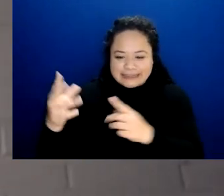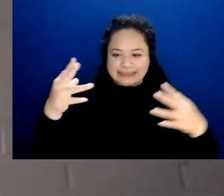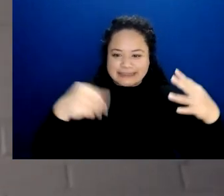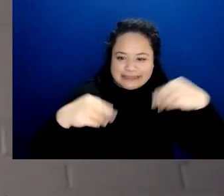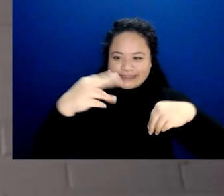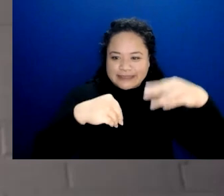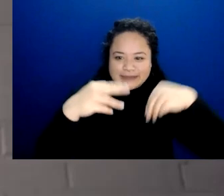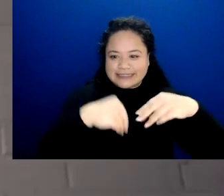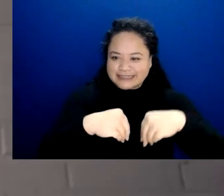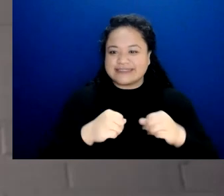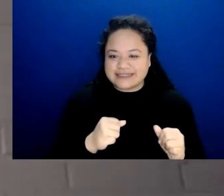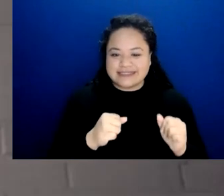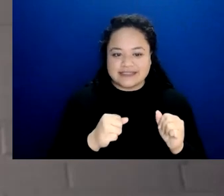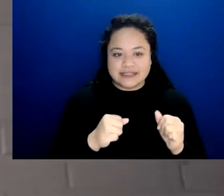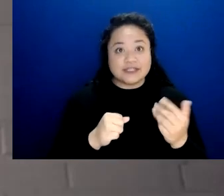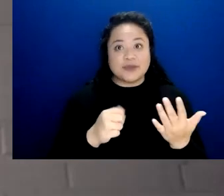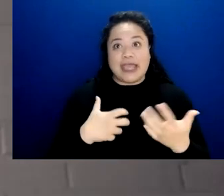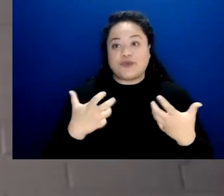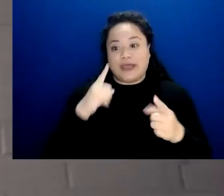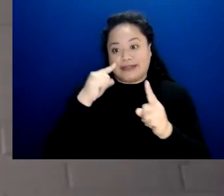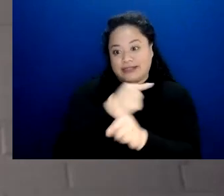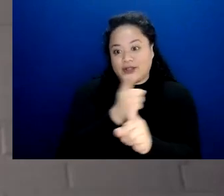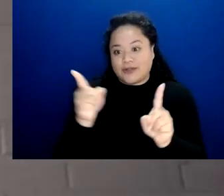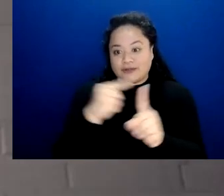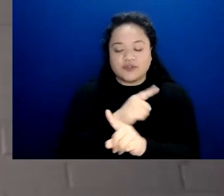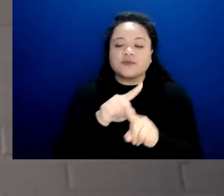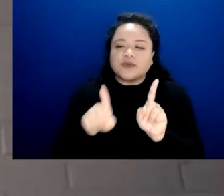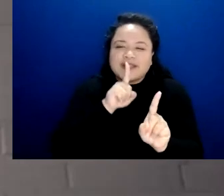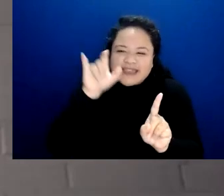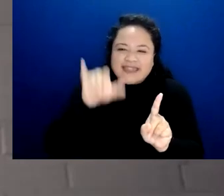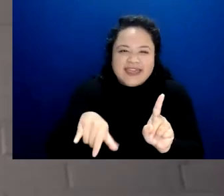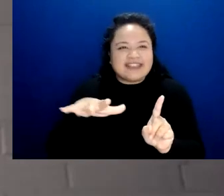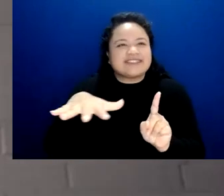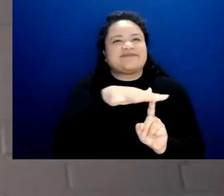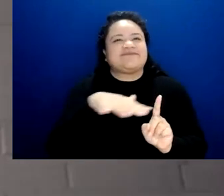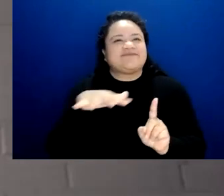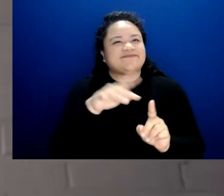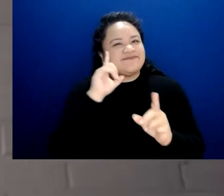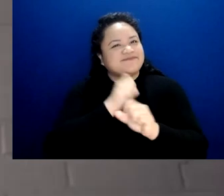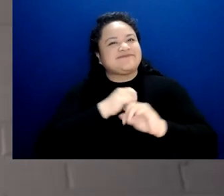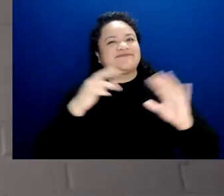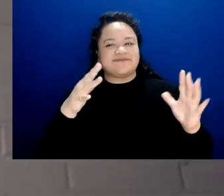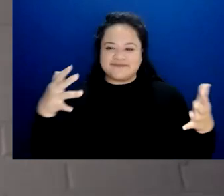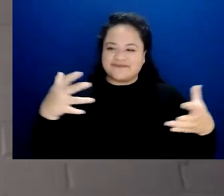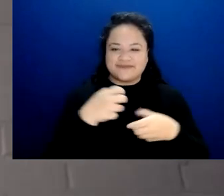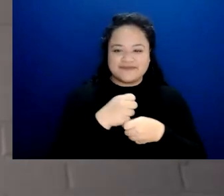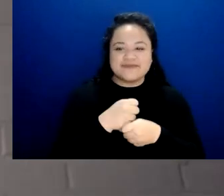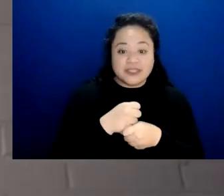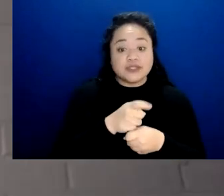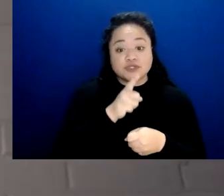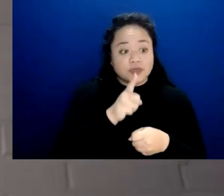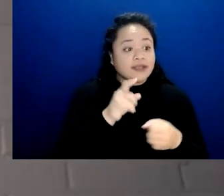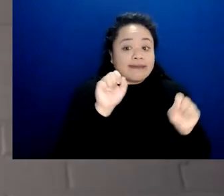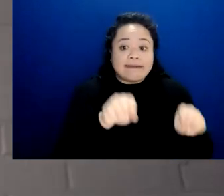know, without kind of going all over the place, I think that's really kind of where it's at, is just, it just shows up in so many places, but that's really kind